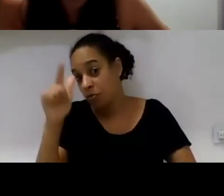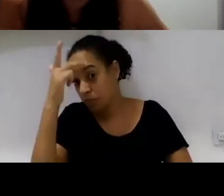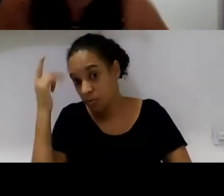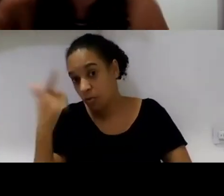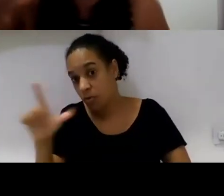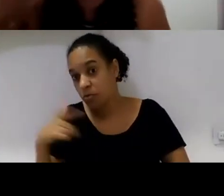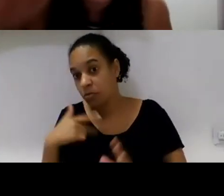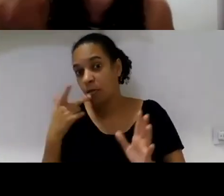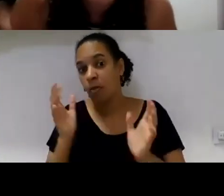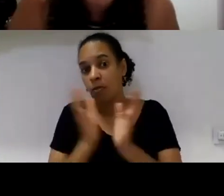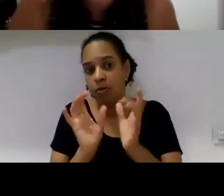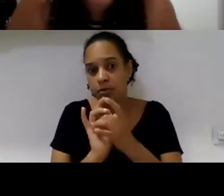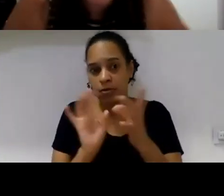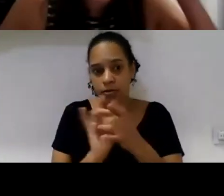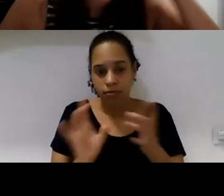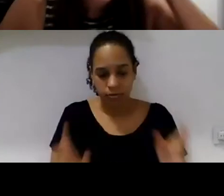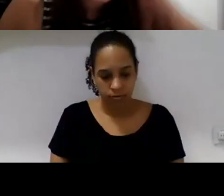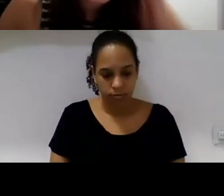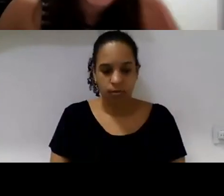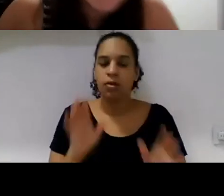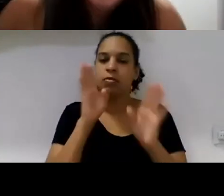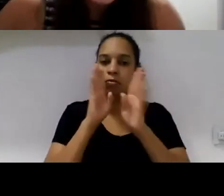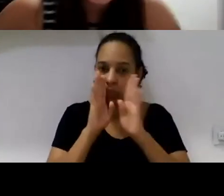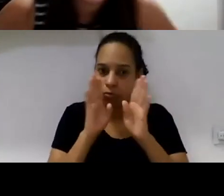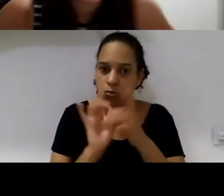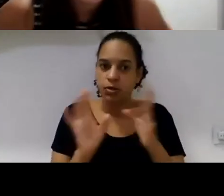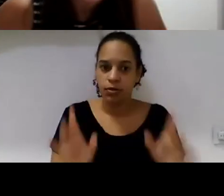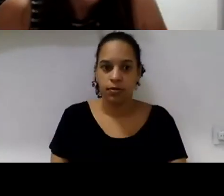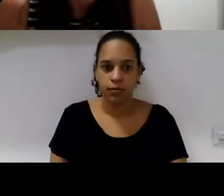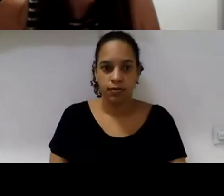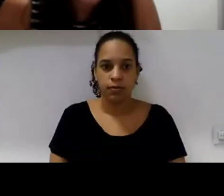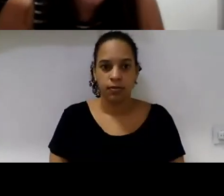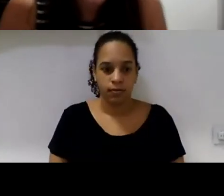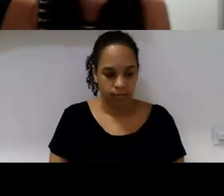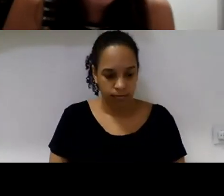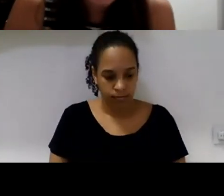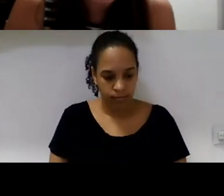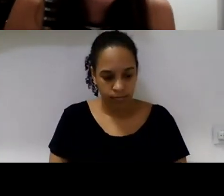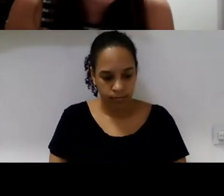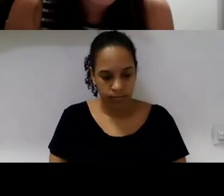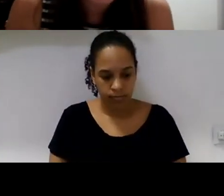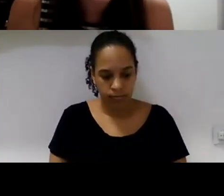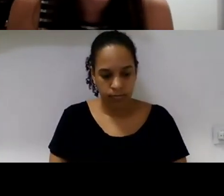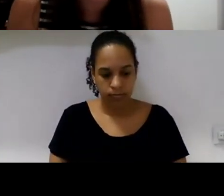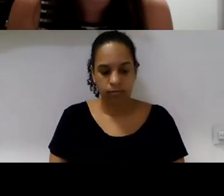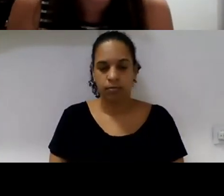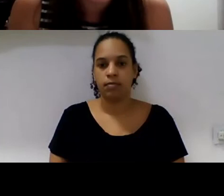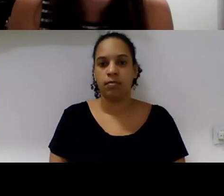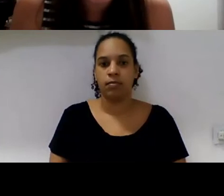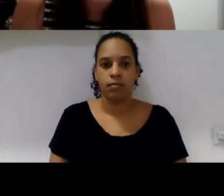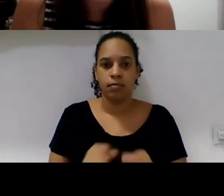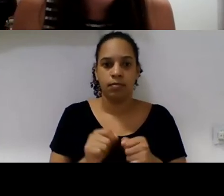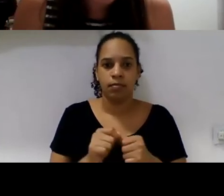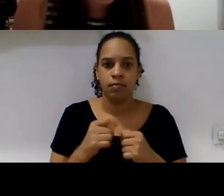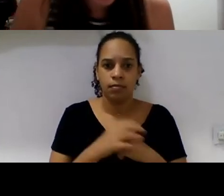da audience. Pessoal do Facebook. Sure. Yeah, Andy, hi. I wrote a message to you before, and I